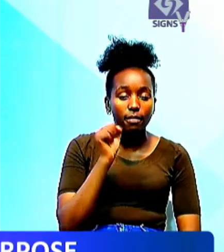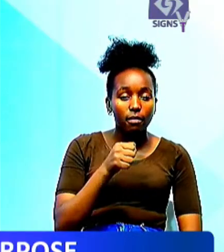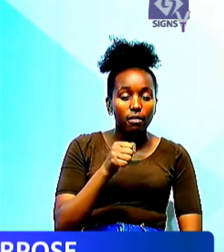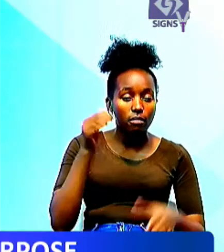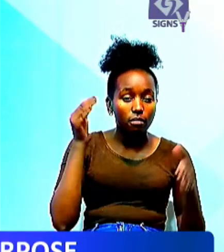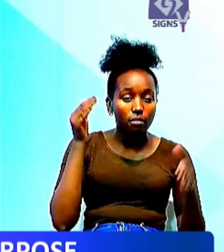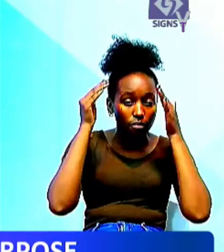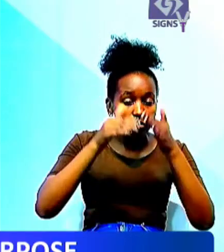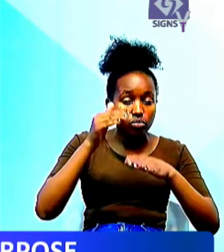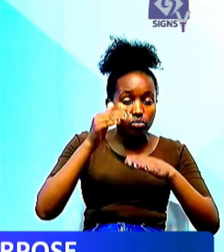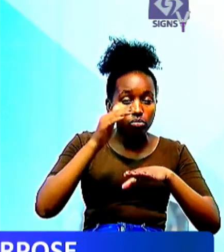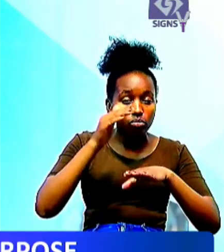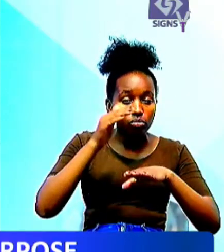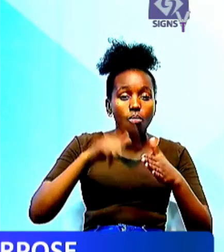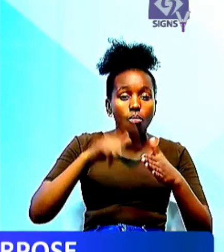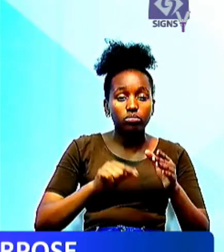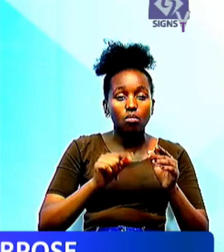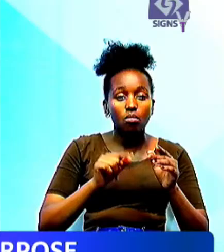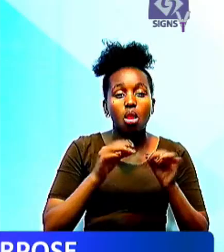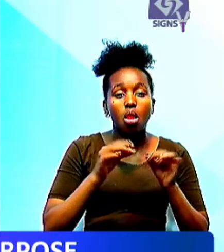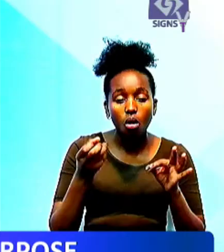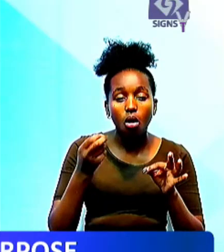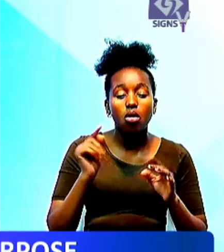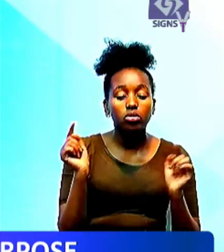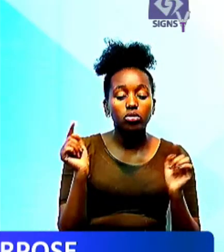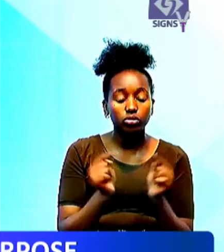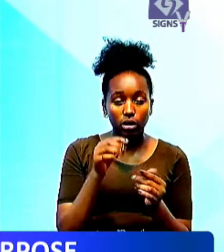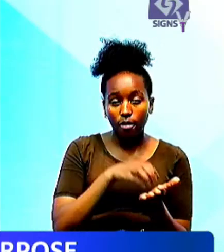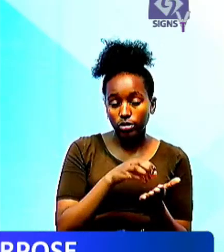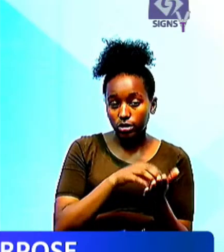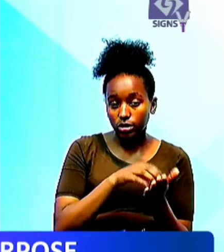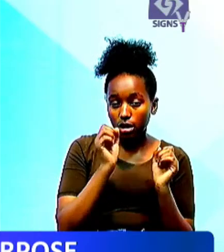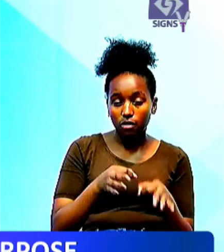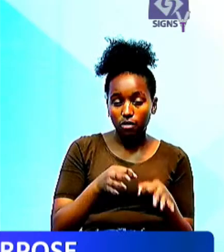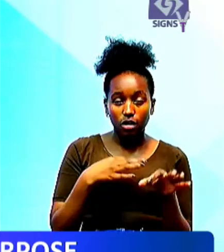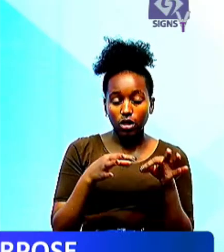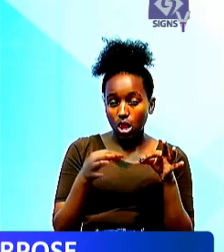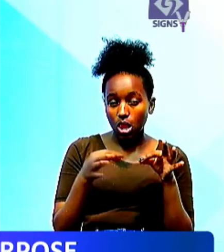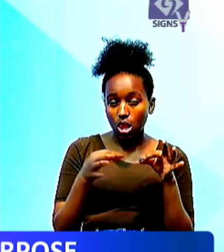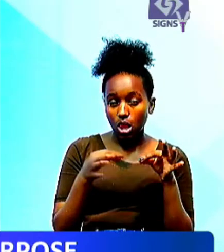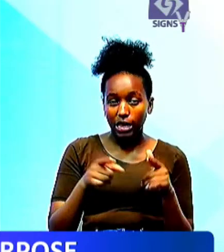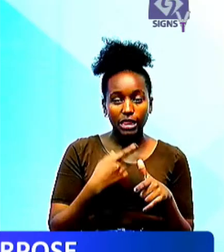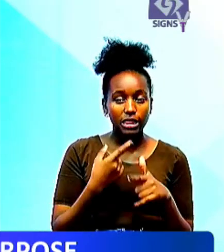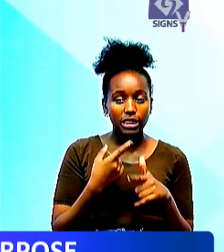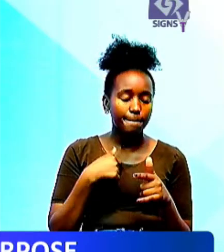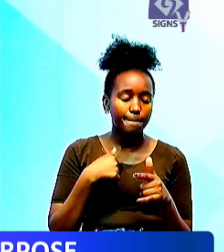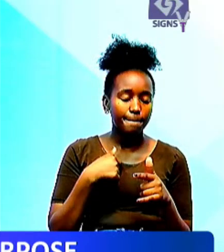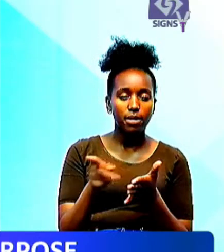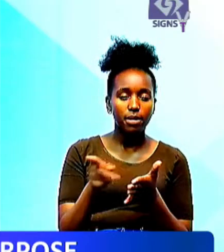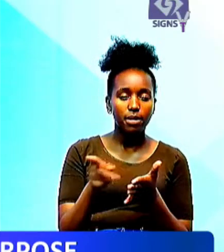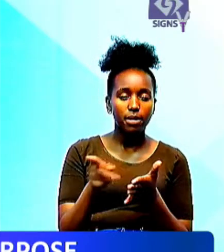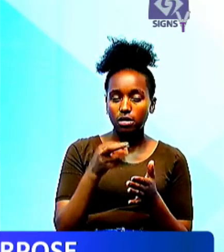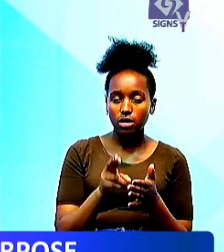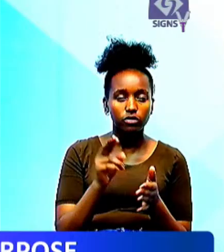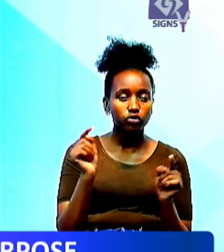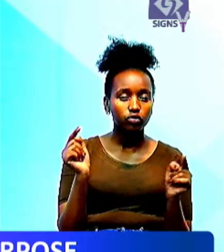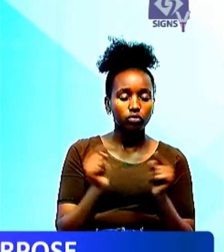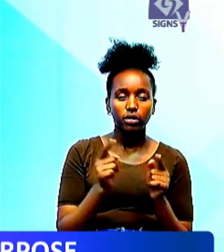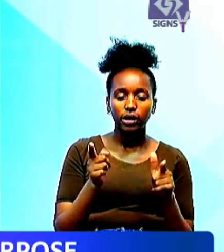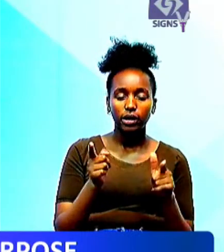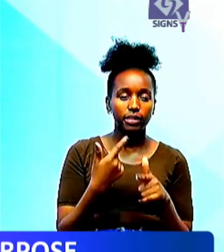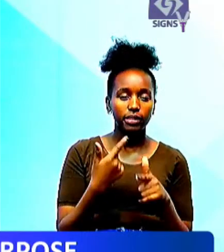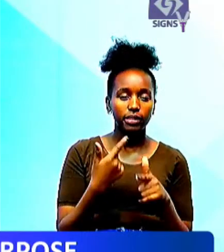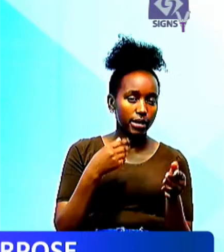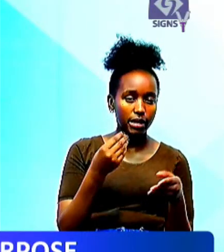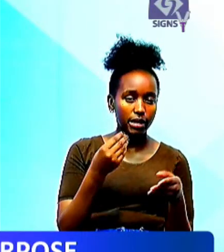it, you are either taking long or short position. If I'm taking long position, I'm buying. I'm doing short position, I'm selling.